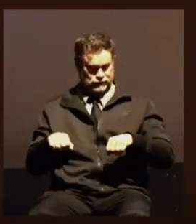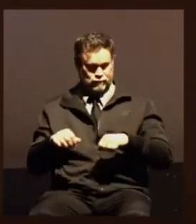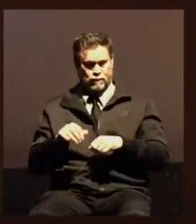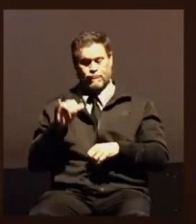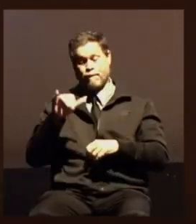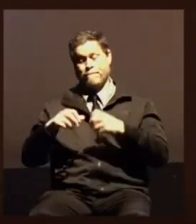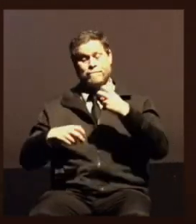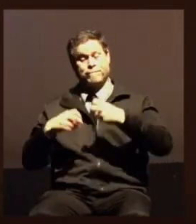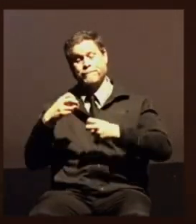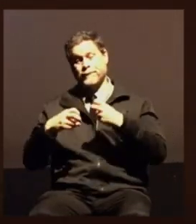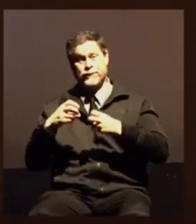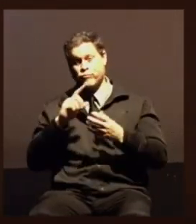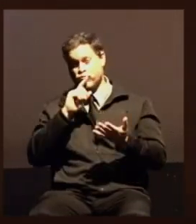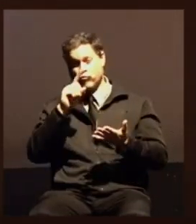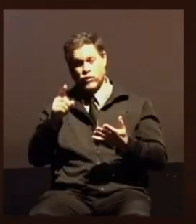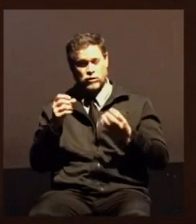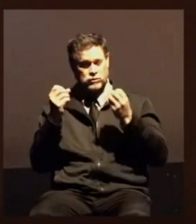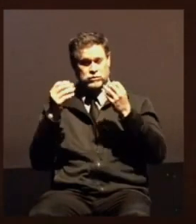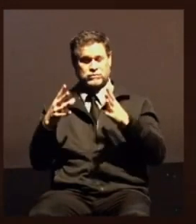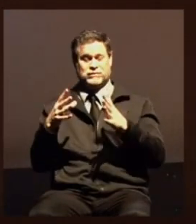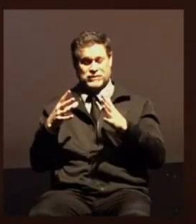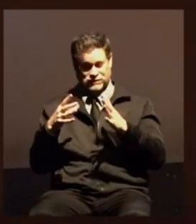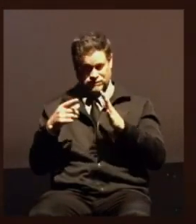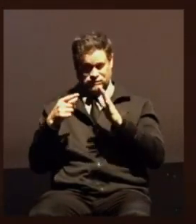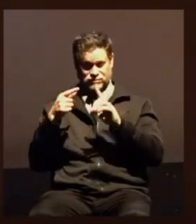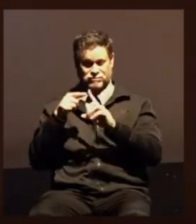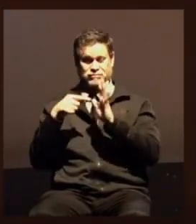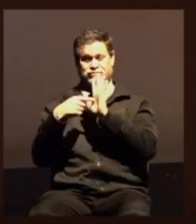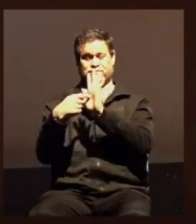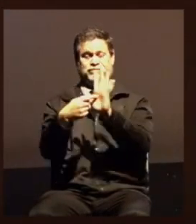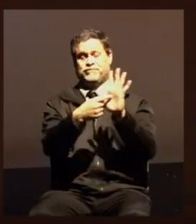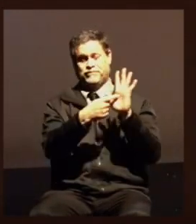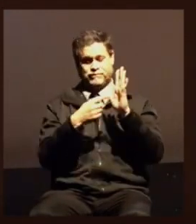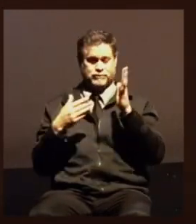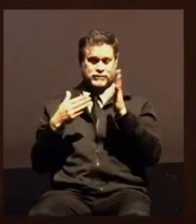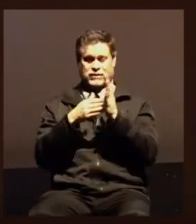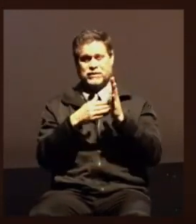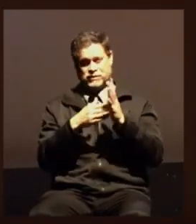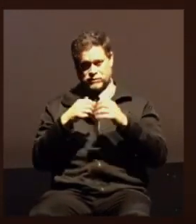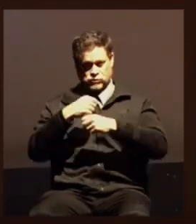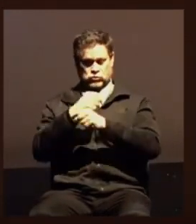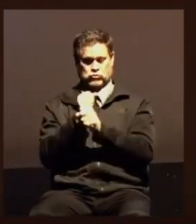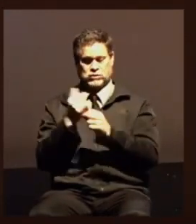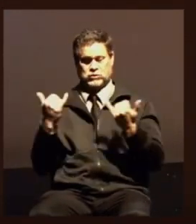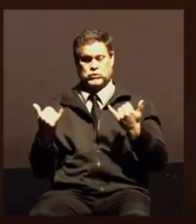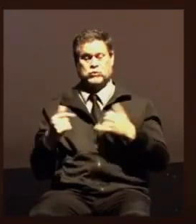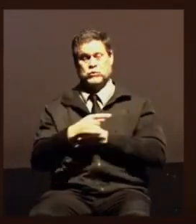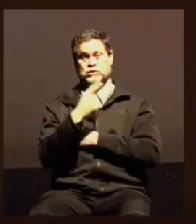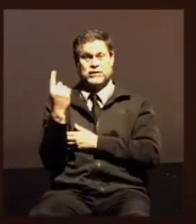these problems are real. There's so many implicit biases within these algorithms that are being created today.